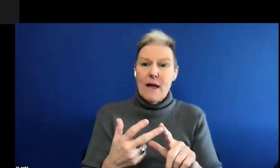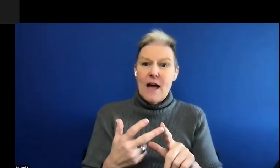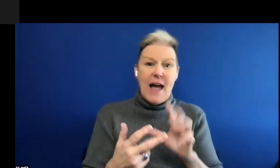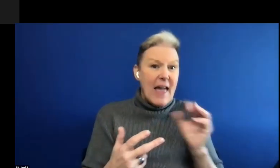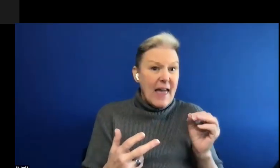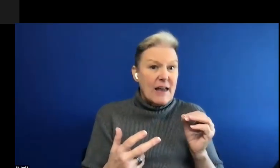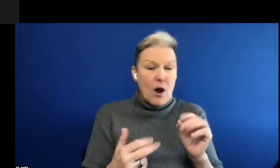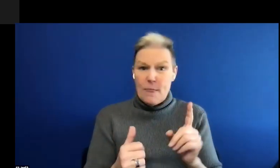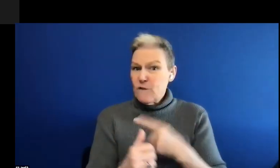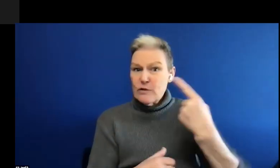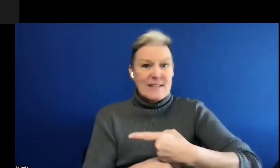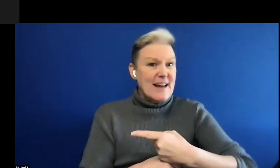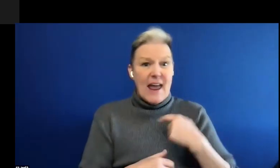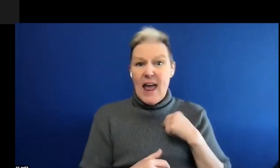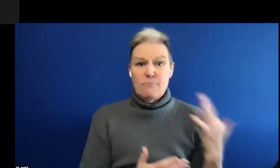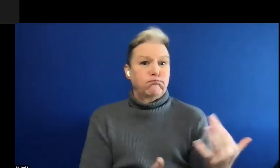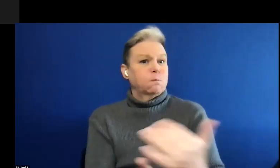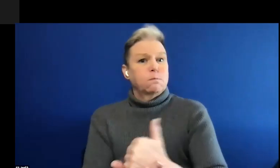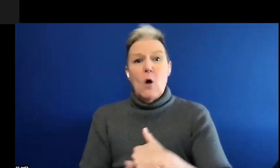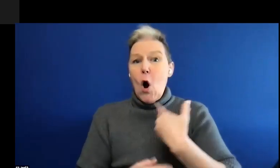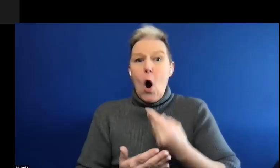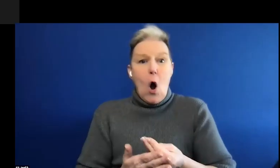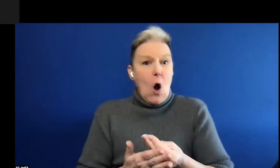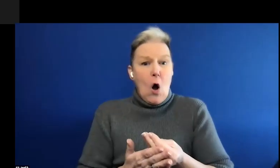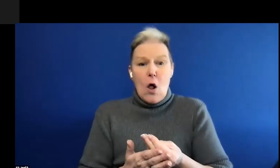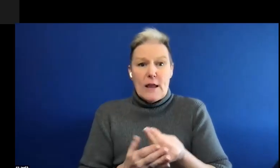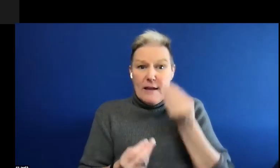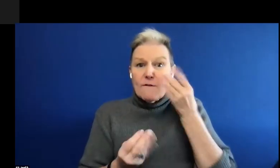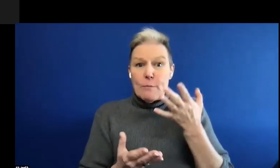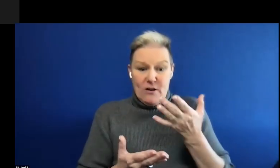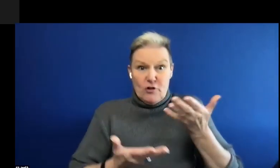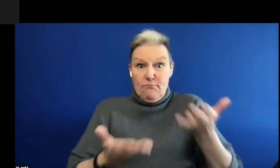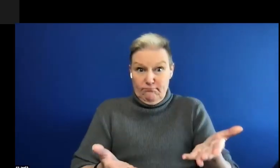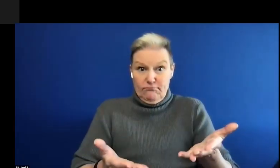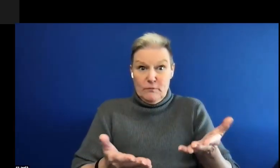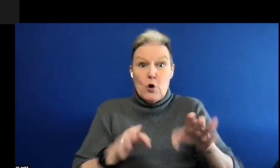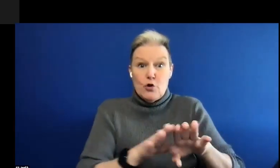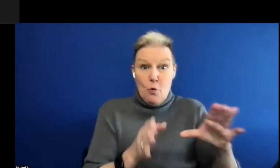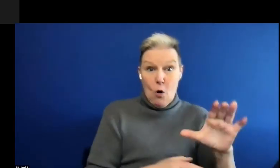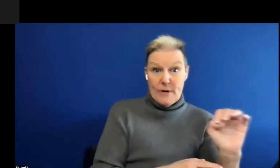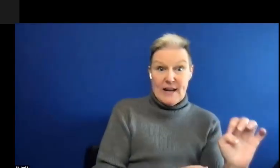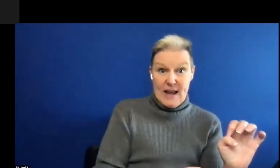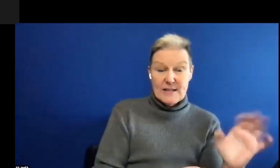and on day one had all of the information they needed from me to open a case.